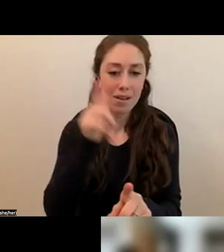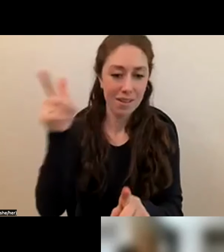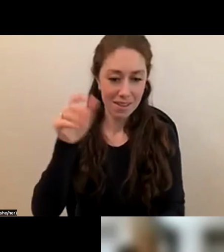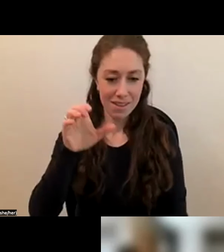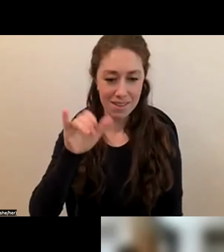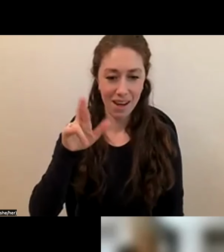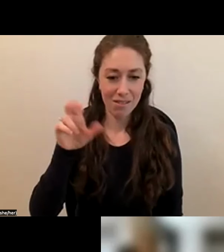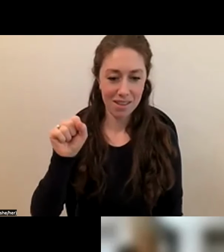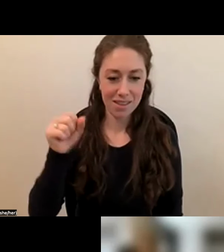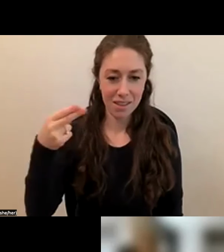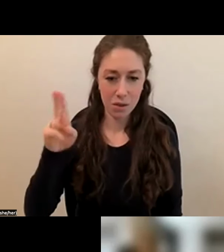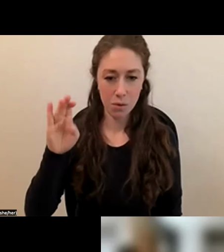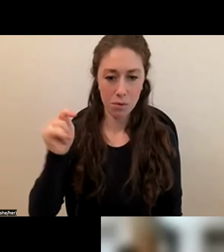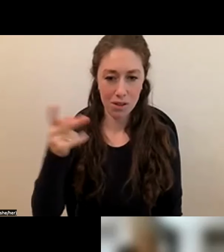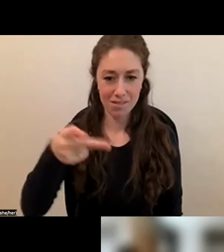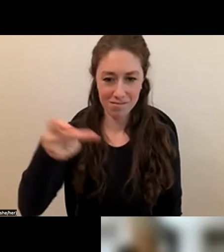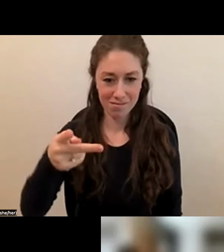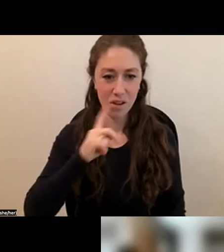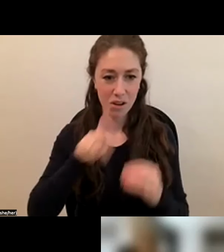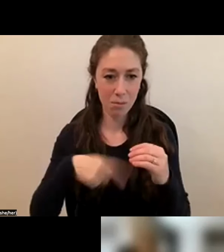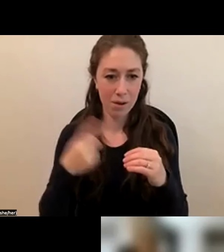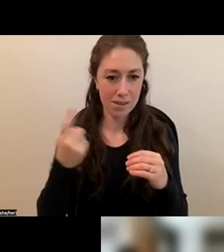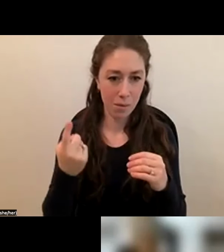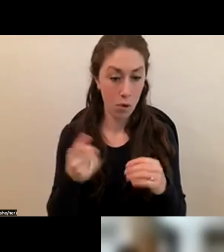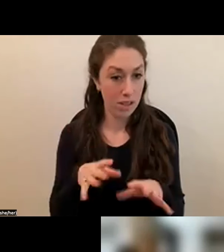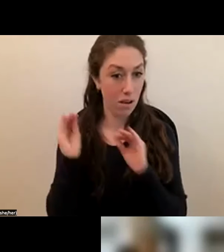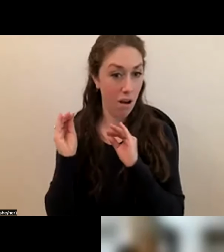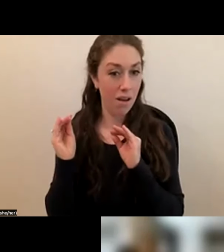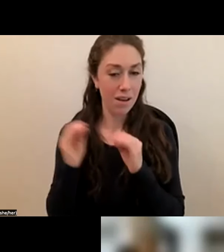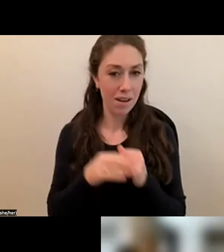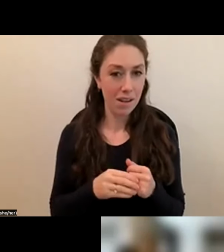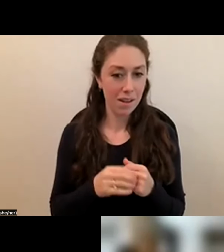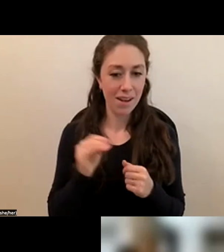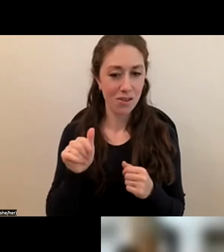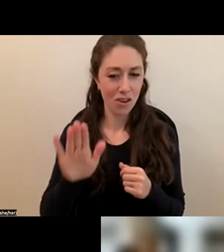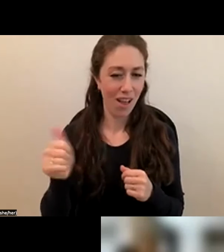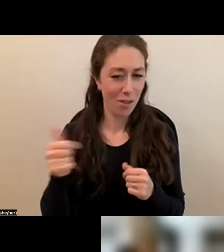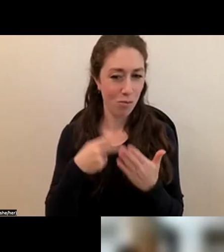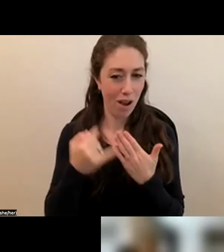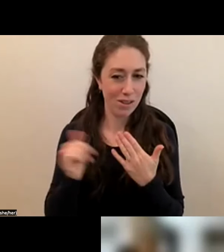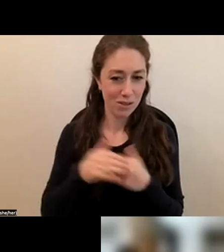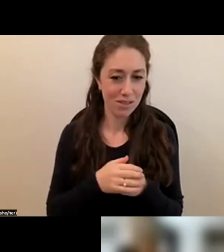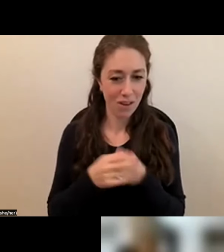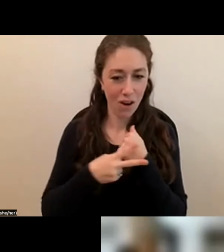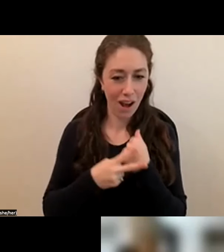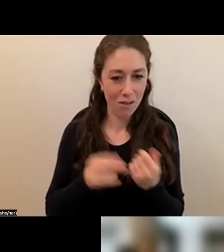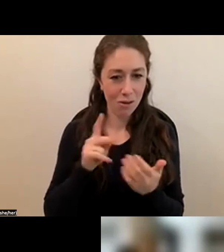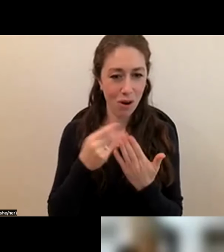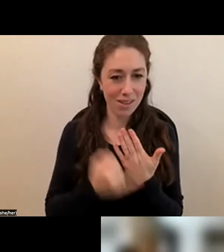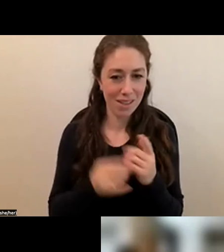and Hubert to talk about Somebody's Gone and your other projects, archival projects around the film.